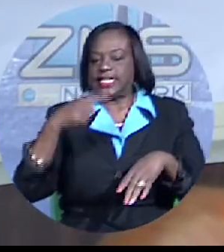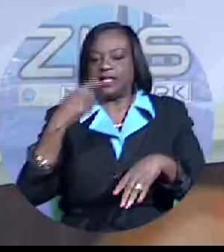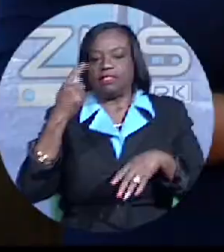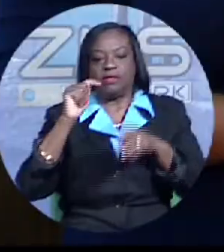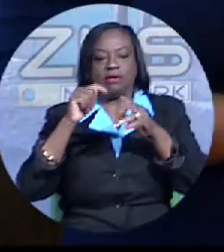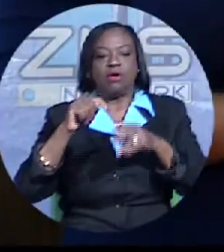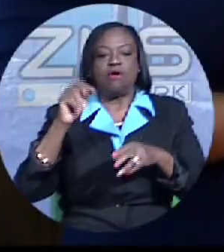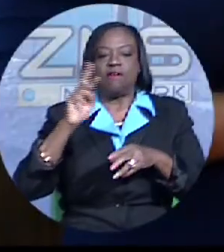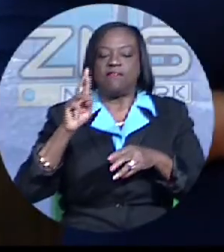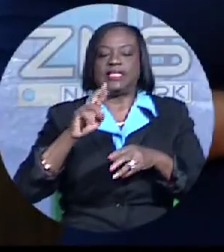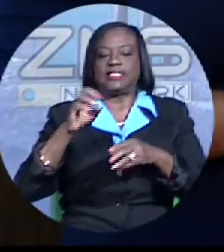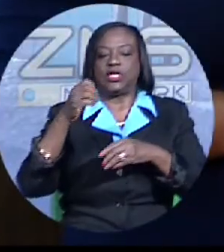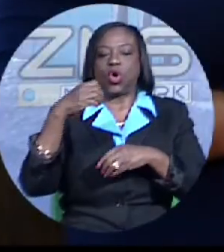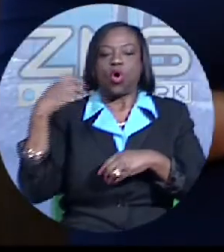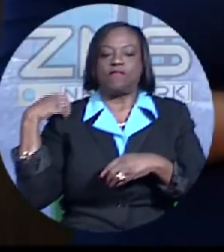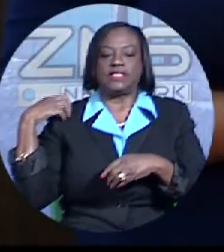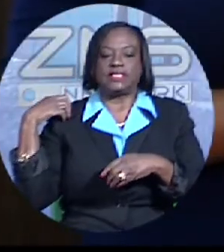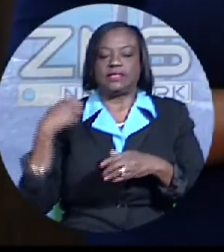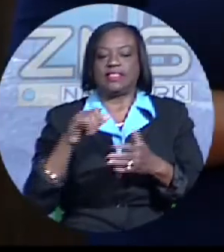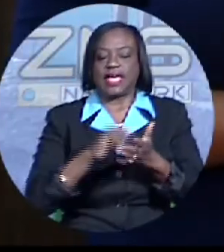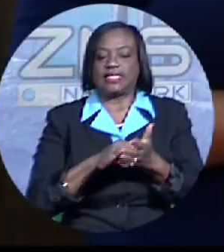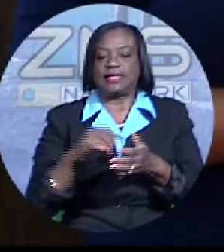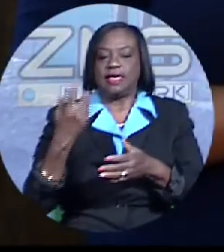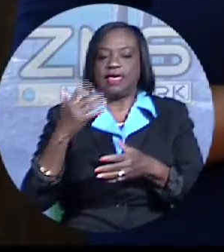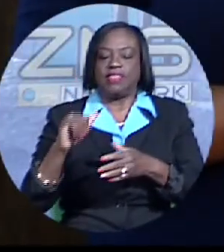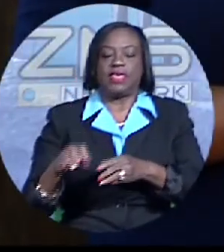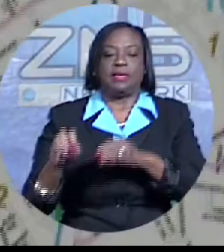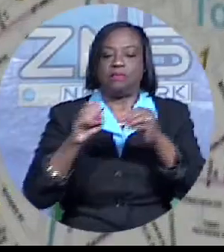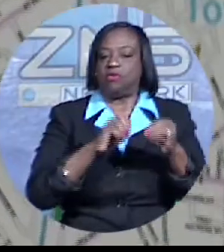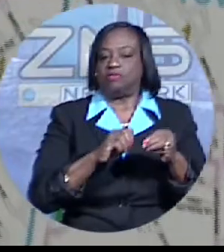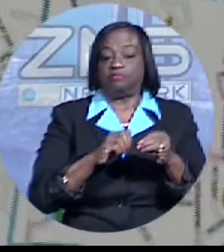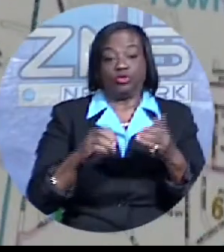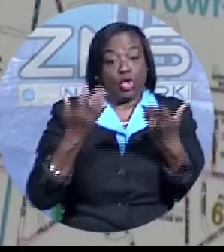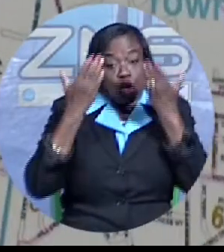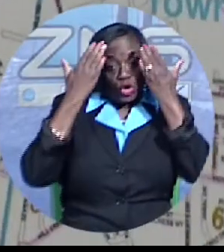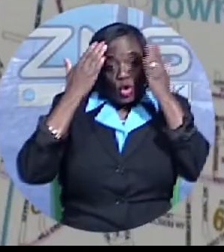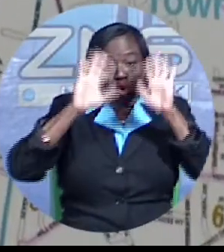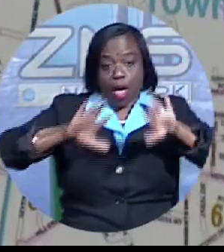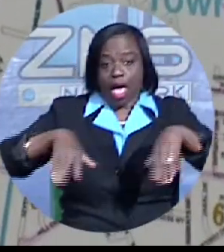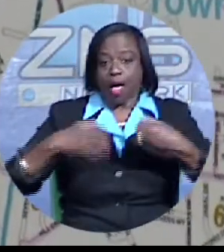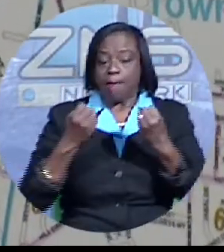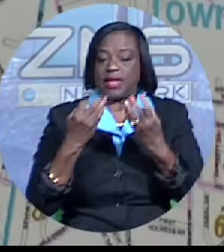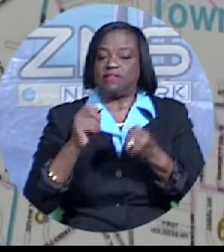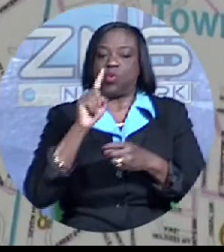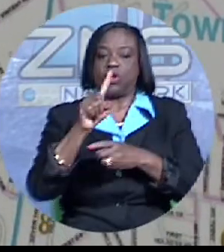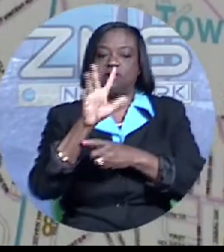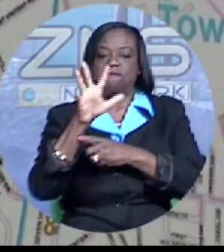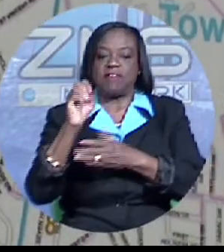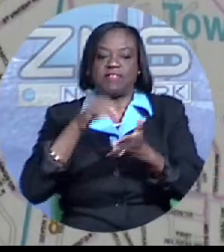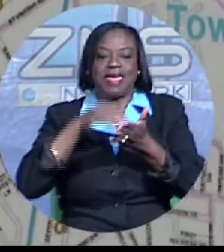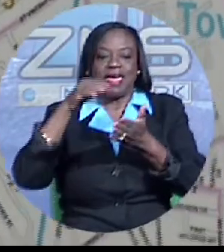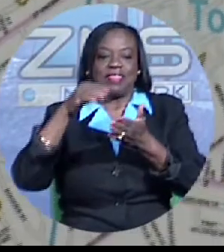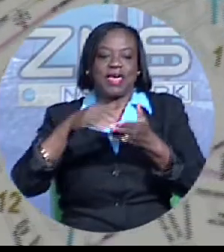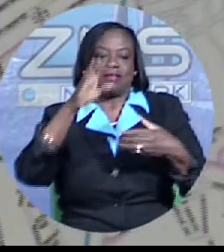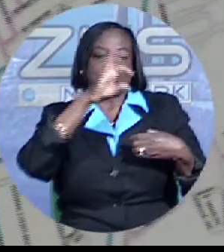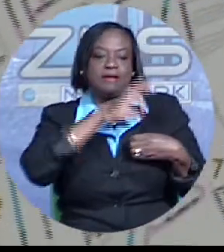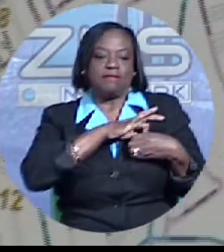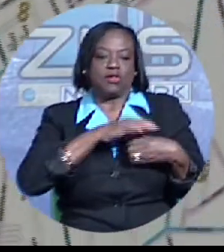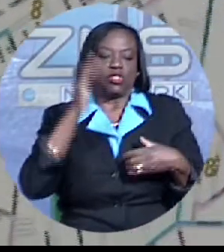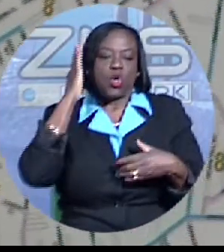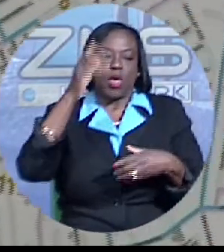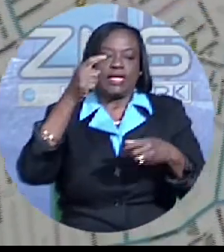they moved. Now, at this point, Hall says there's no telling how many of the 150,000 voters will need